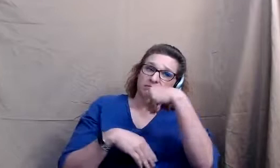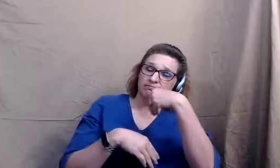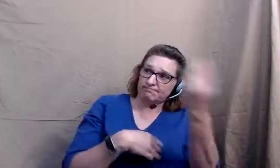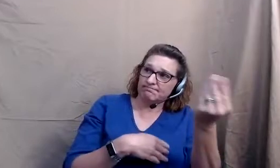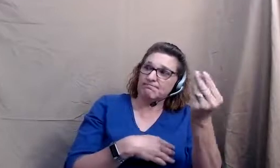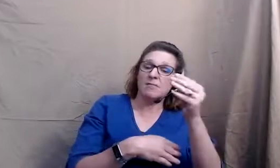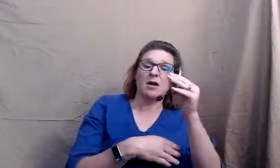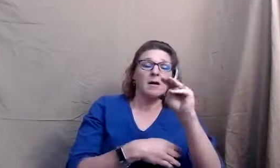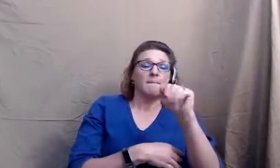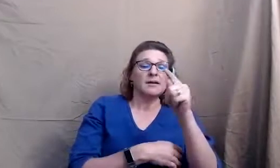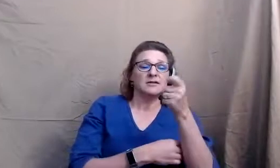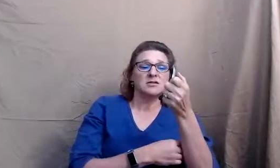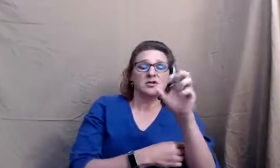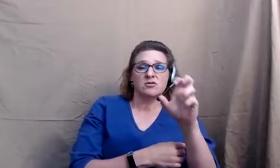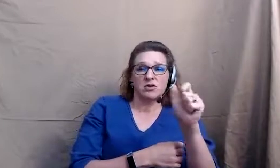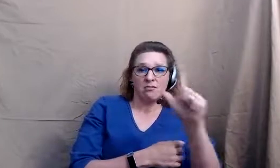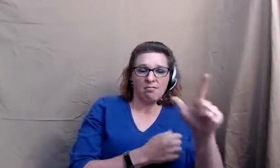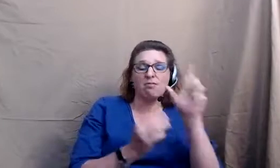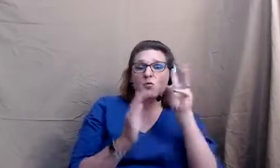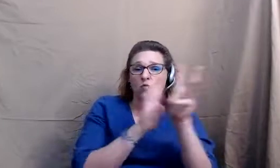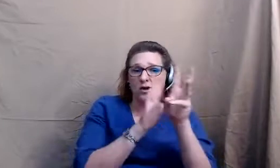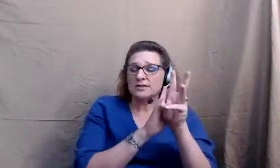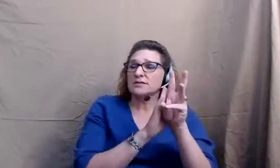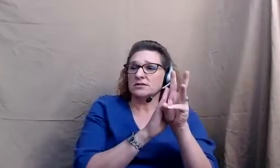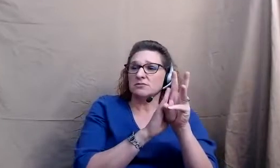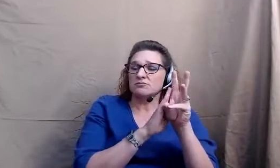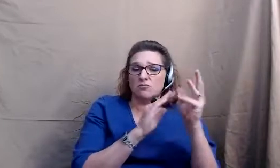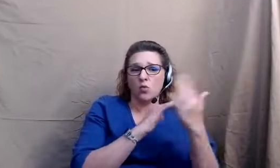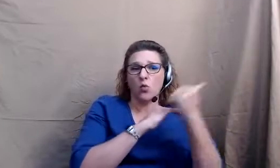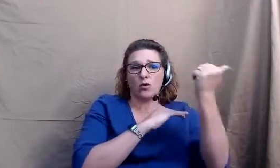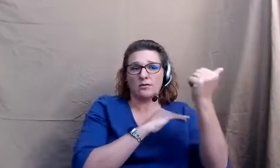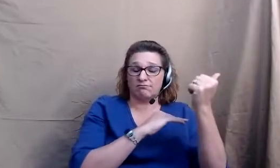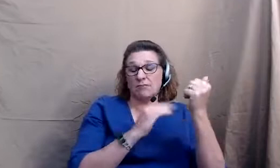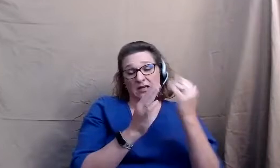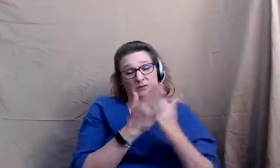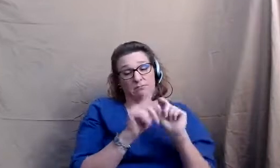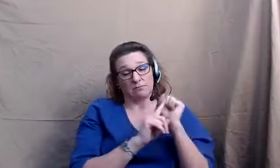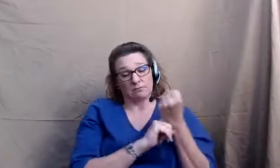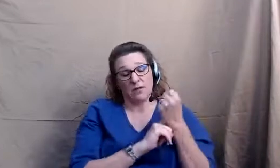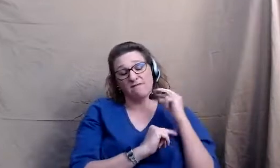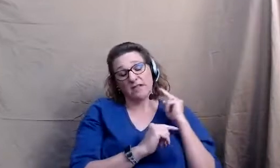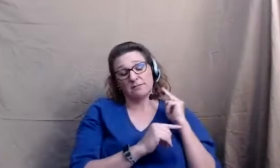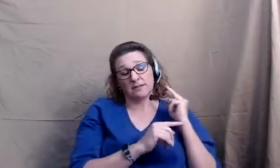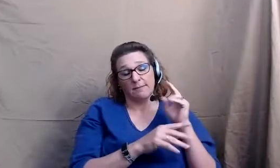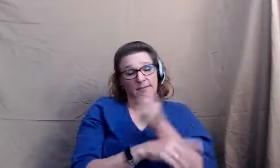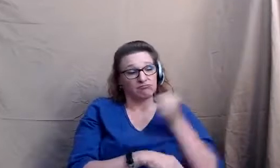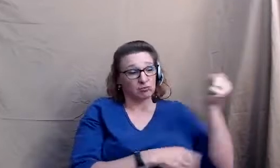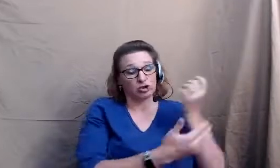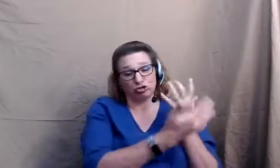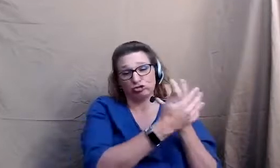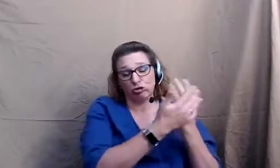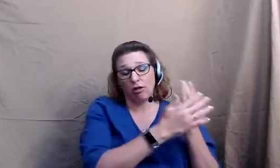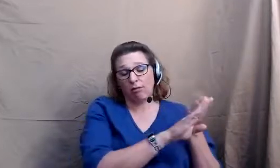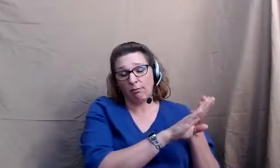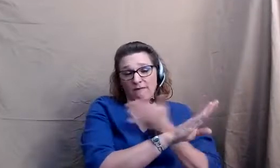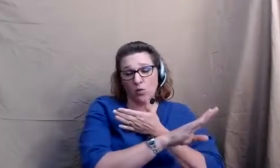that victim's arrest. And in many jurisdictions, victims have been jailed pending their trials, pending the trials of their partners,